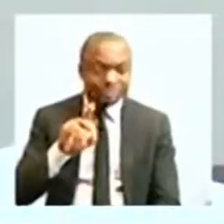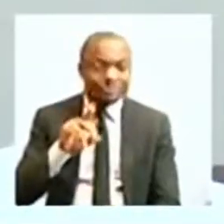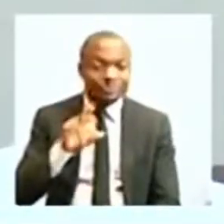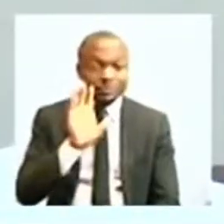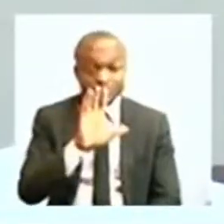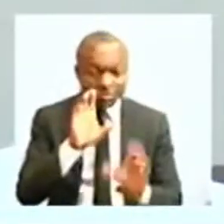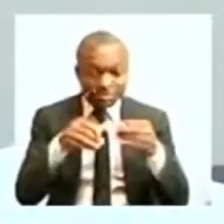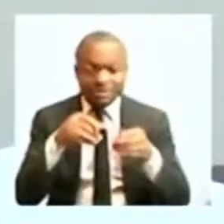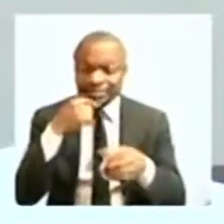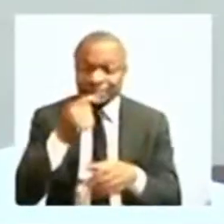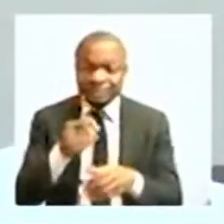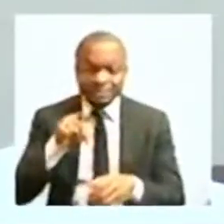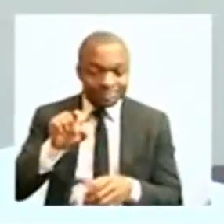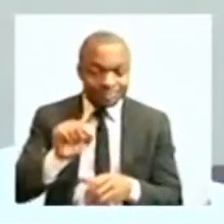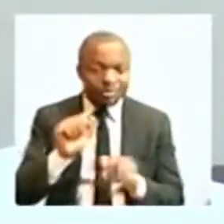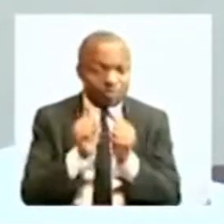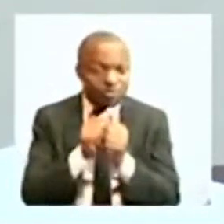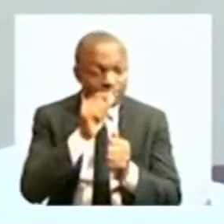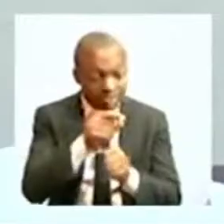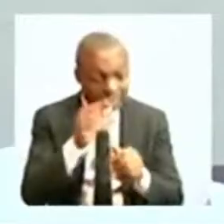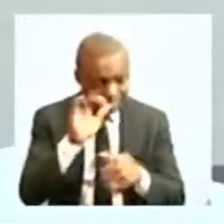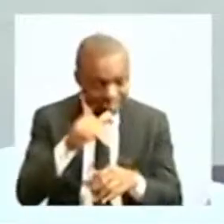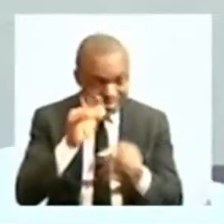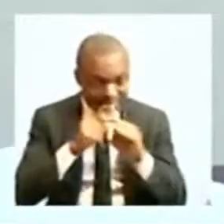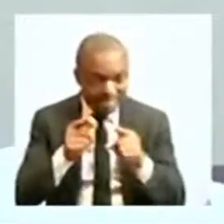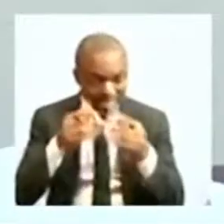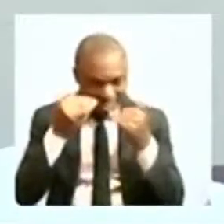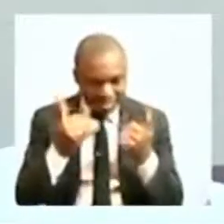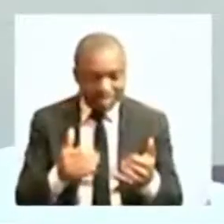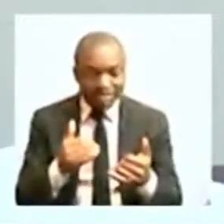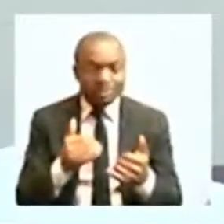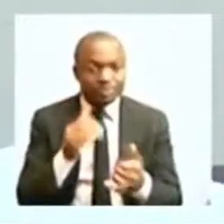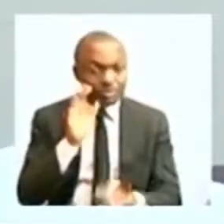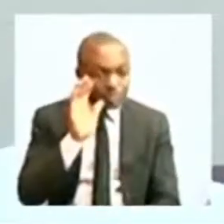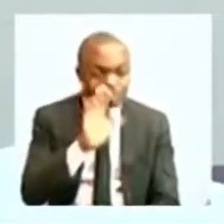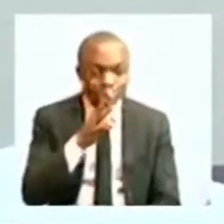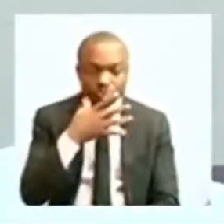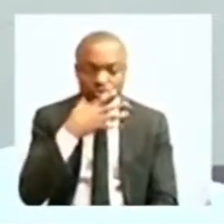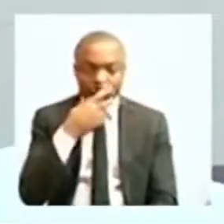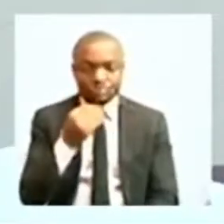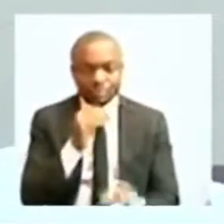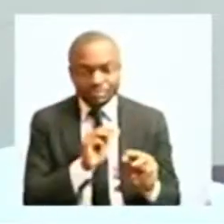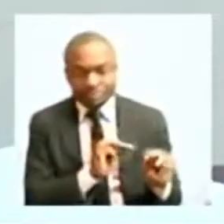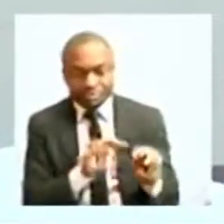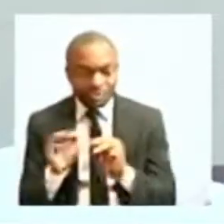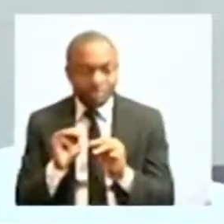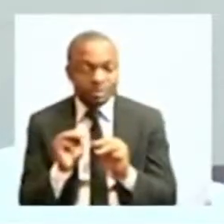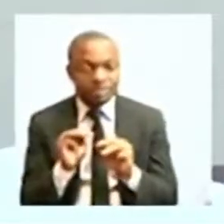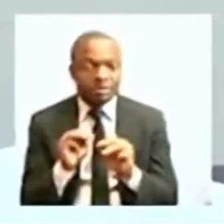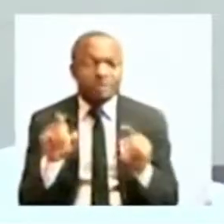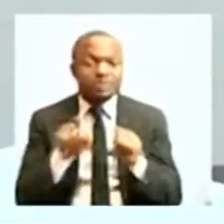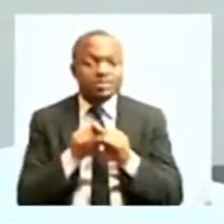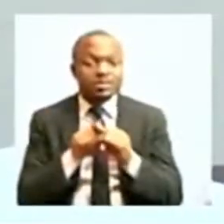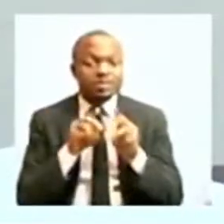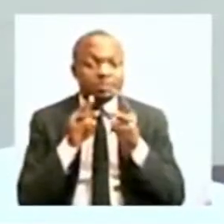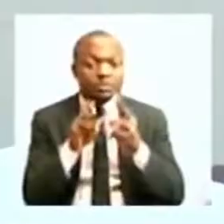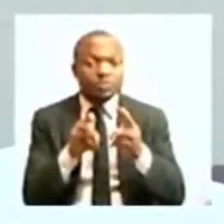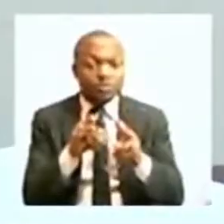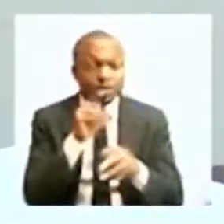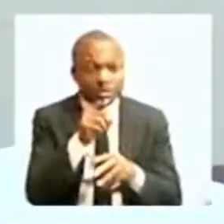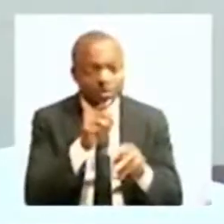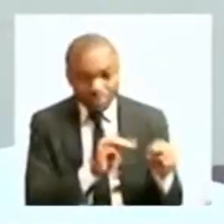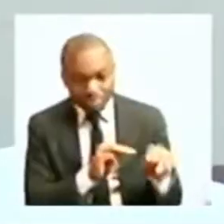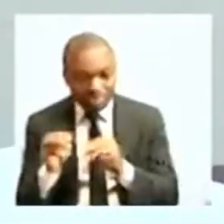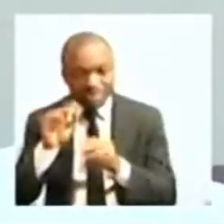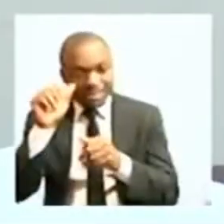you. Now, is the commission moving the way you are moving? The way every